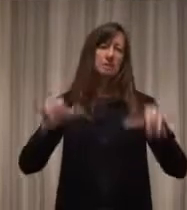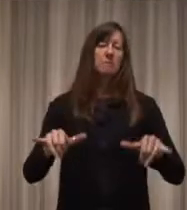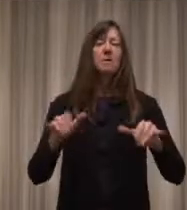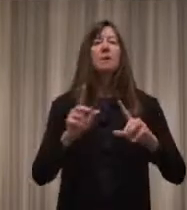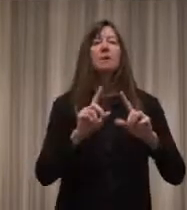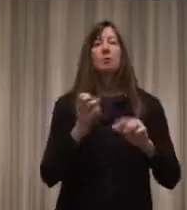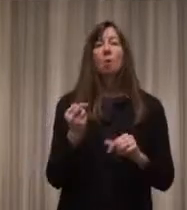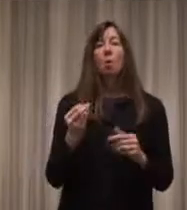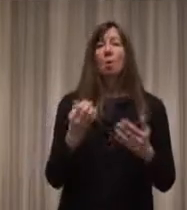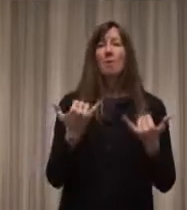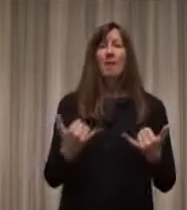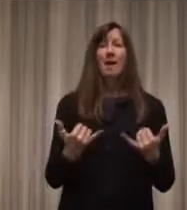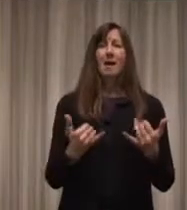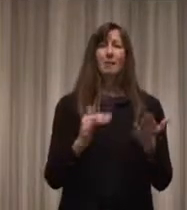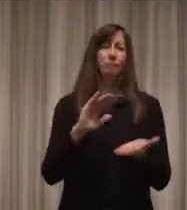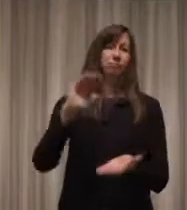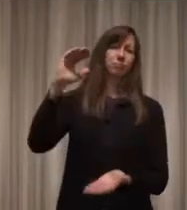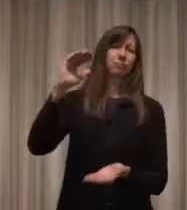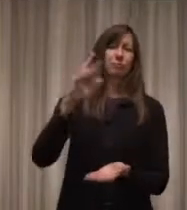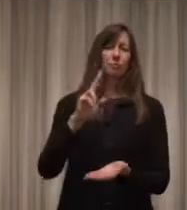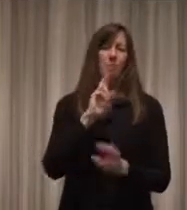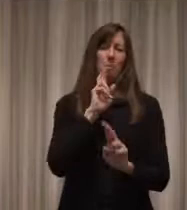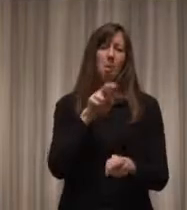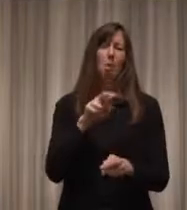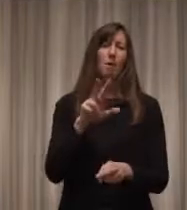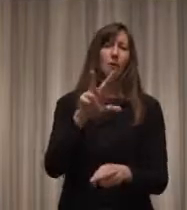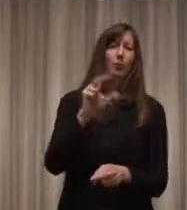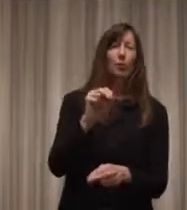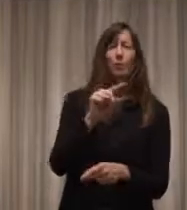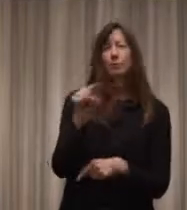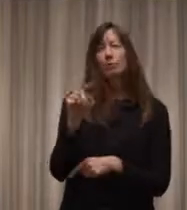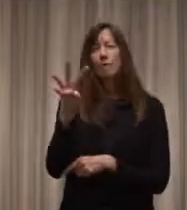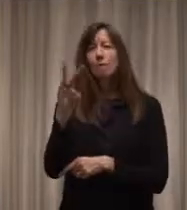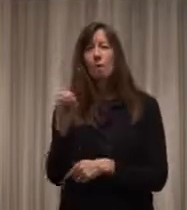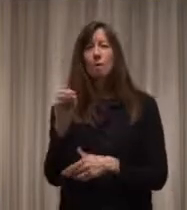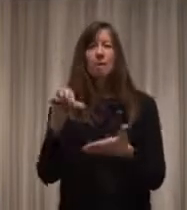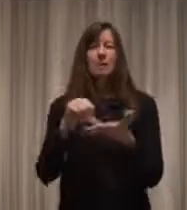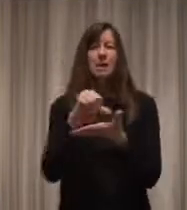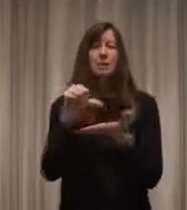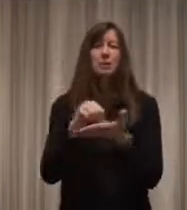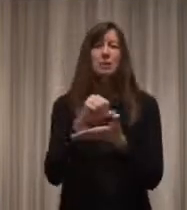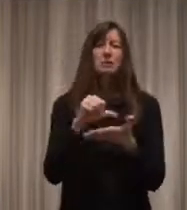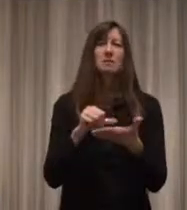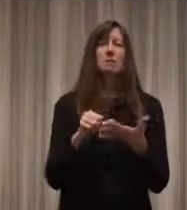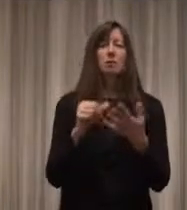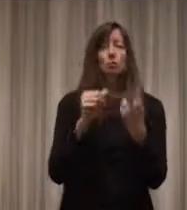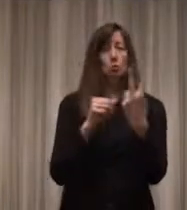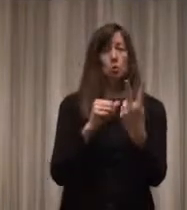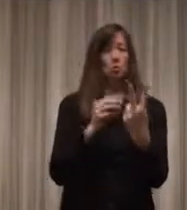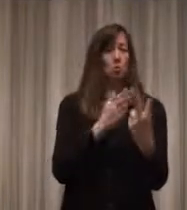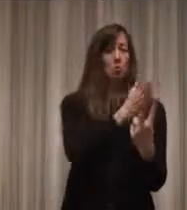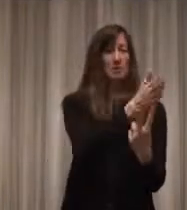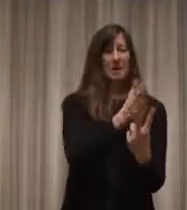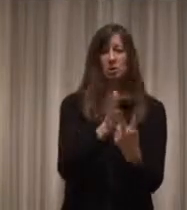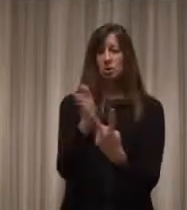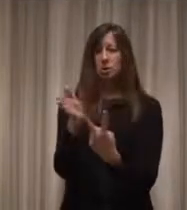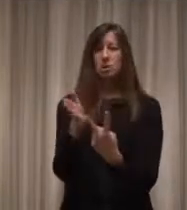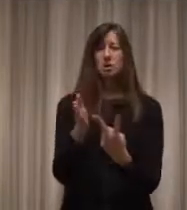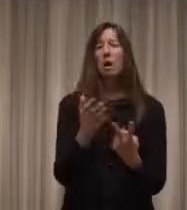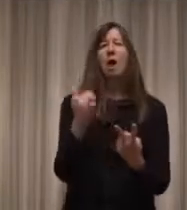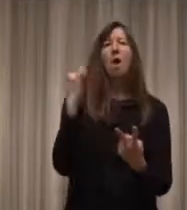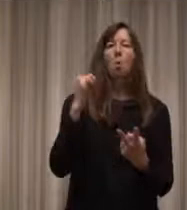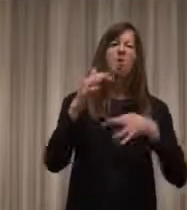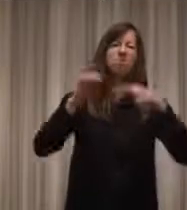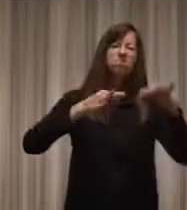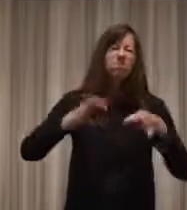I think 30 to 40 pages. It includes 4 primary sections. I won't go too far into them. I'd invite you to check out the report.